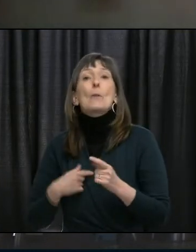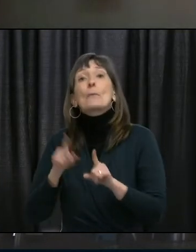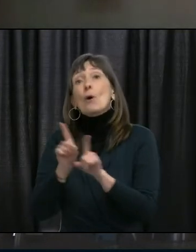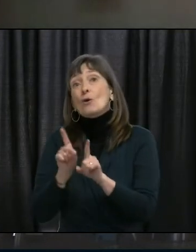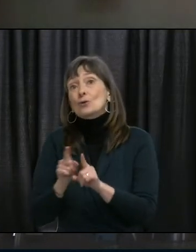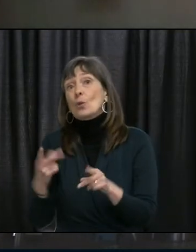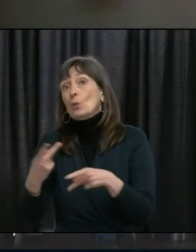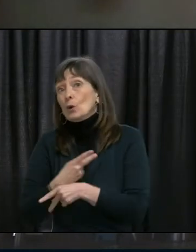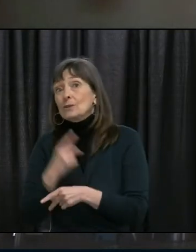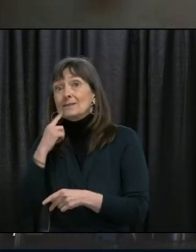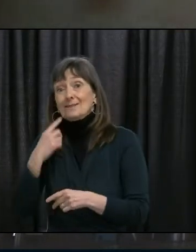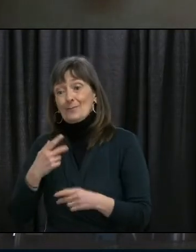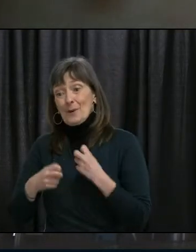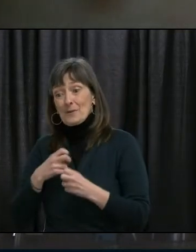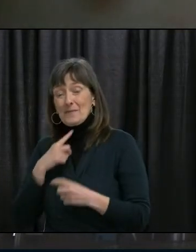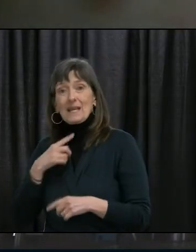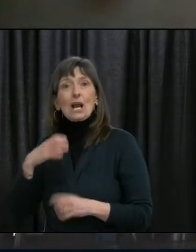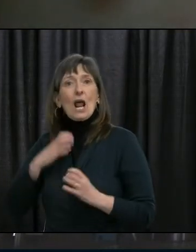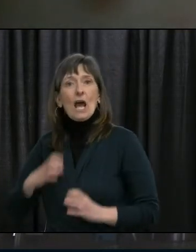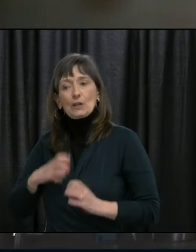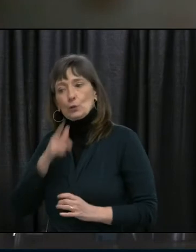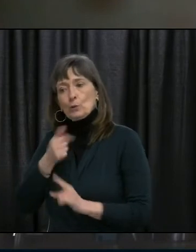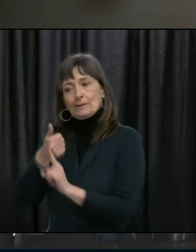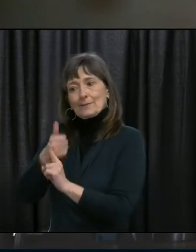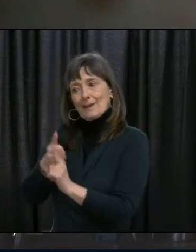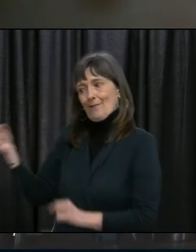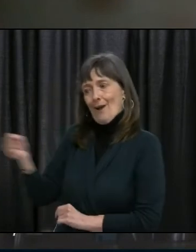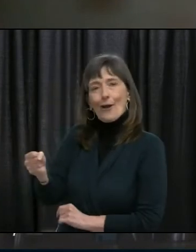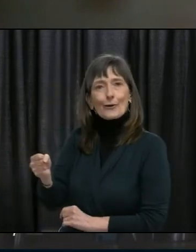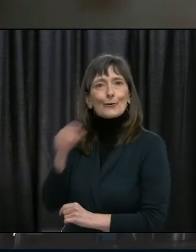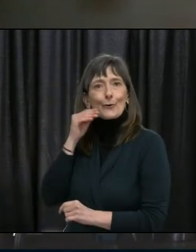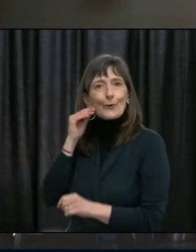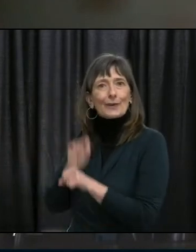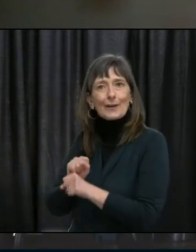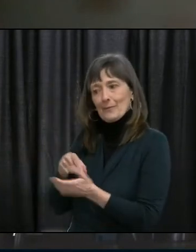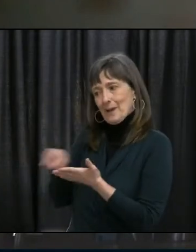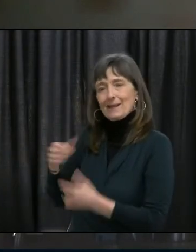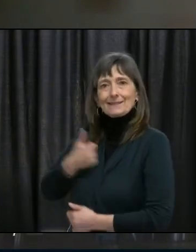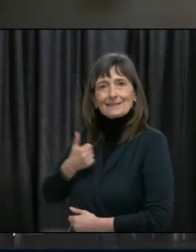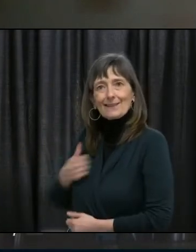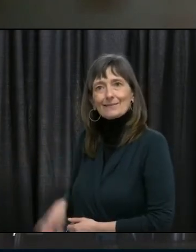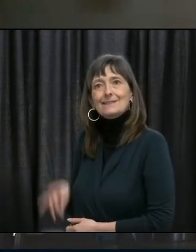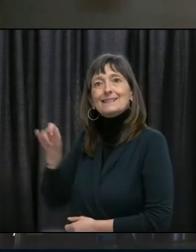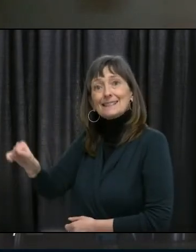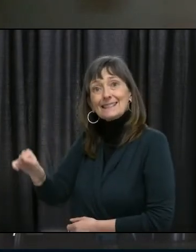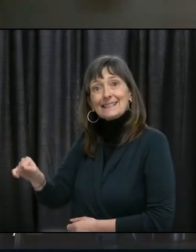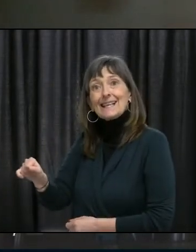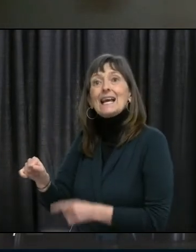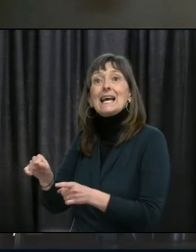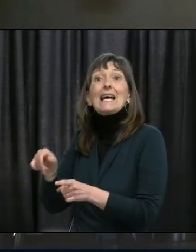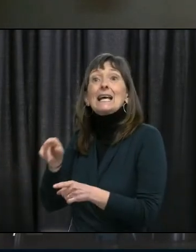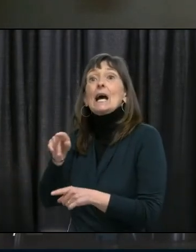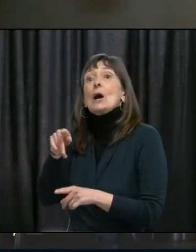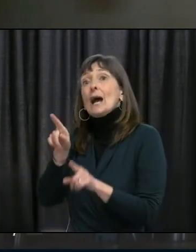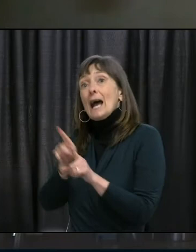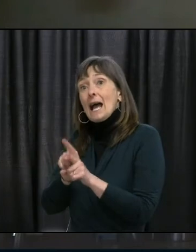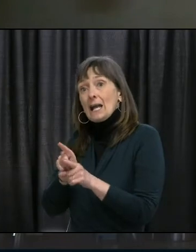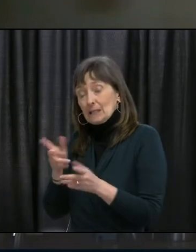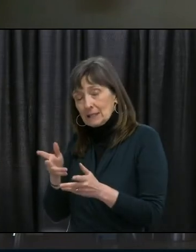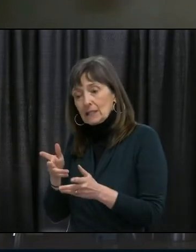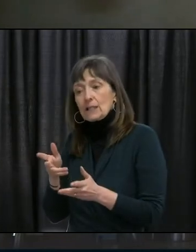themselves. There is extensive literature available. The home support agencies have a